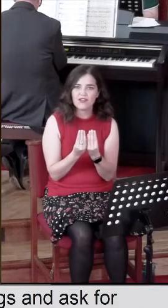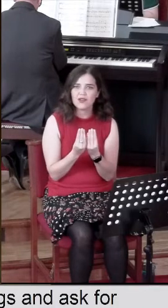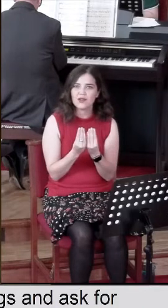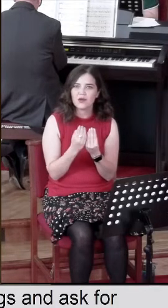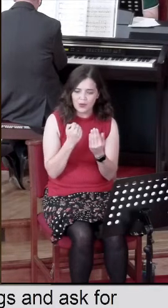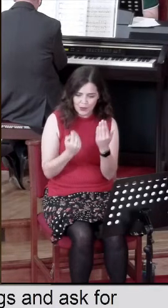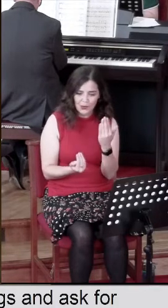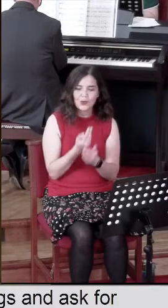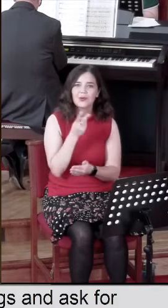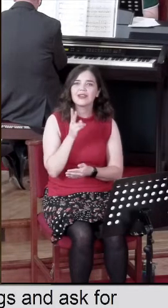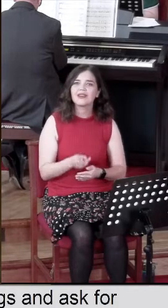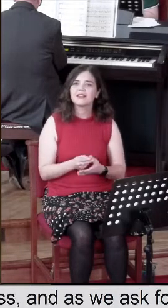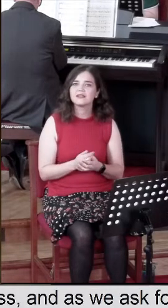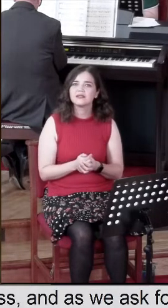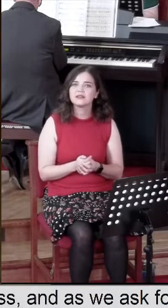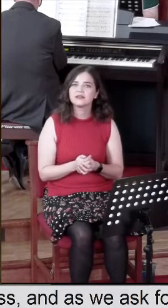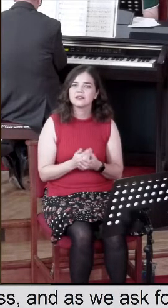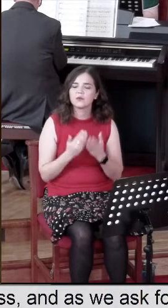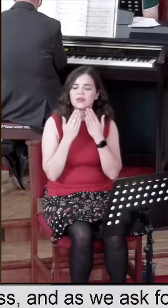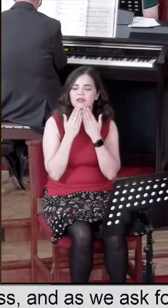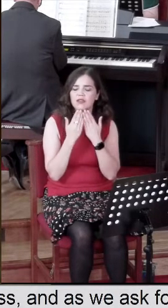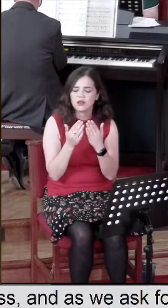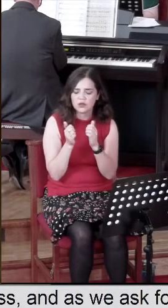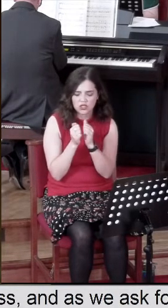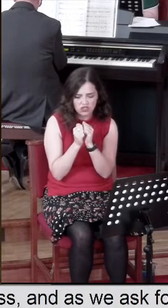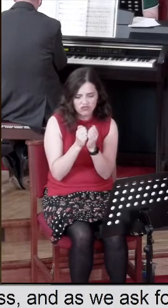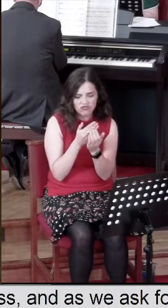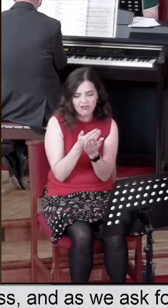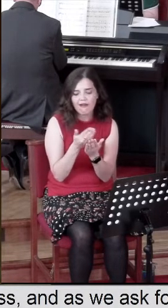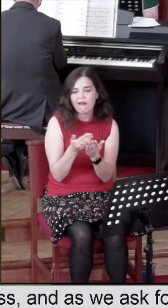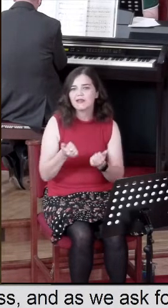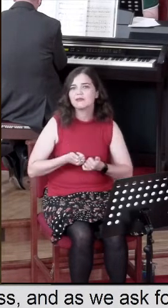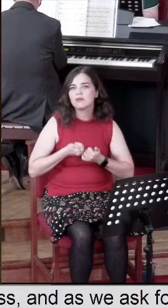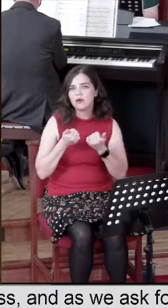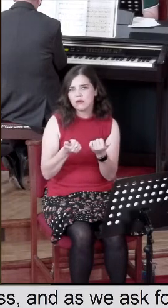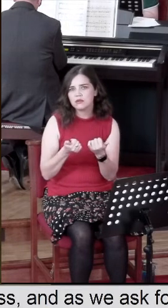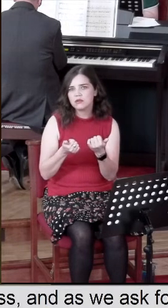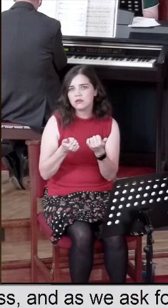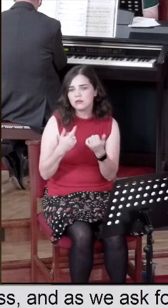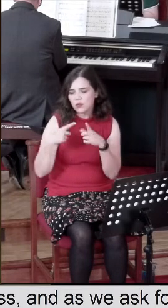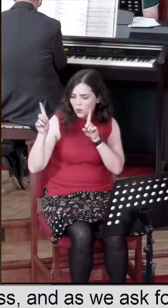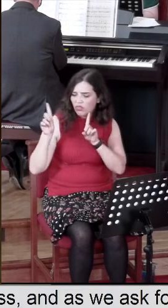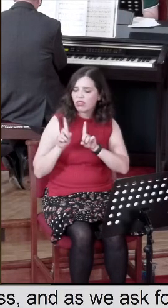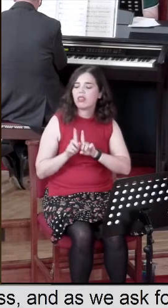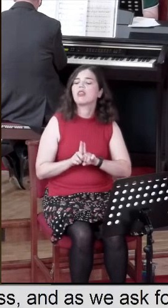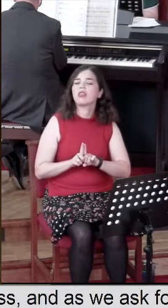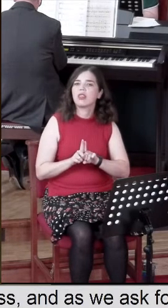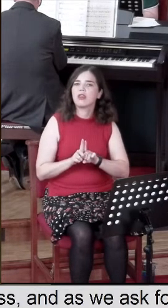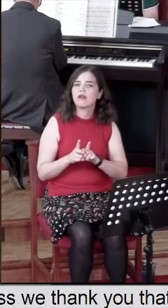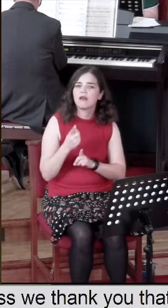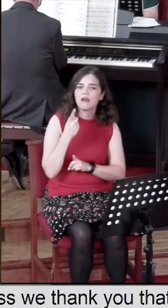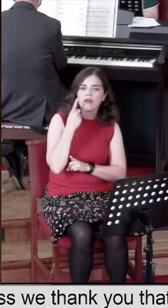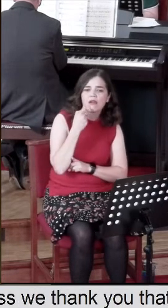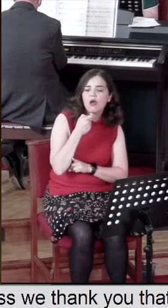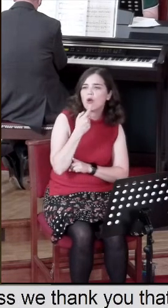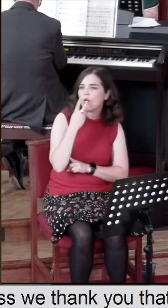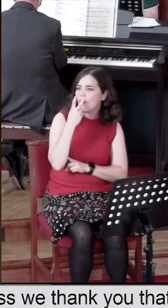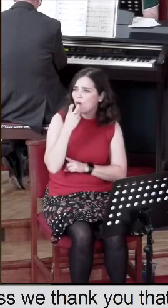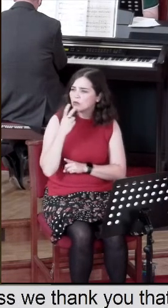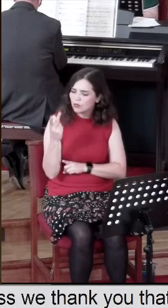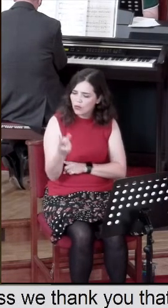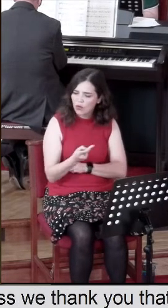new. And we thank you we can share in that even this morning. So Lord, be with us, we pray, young and old